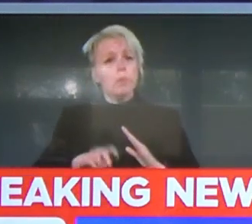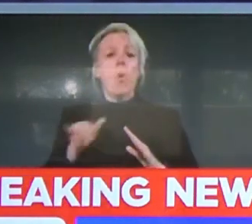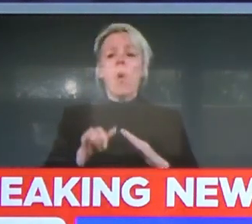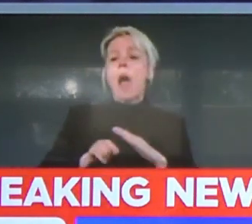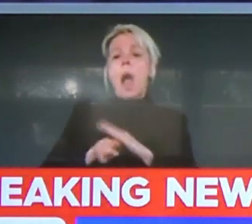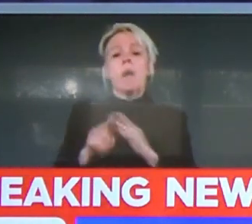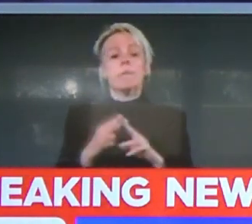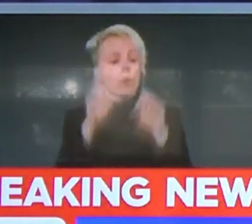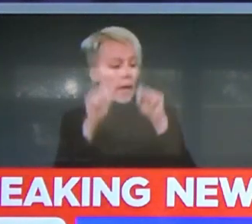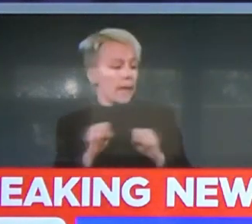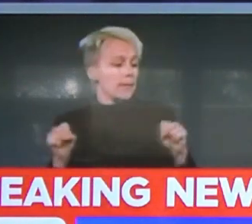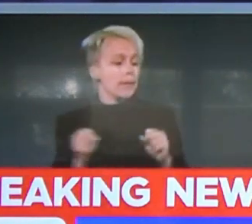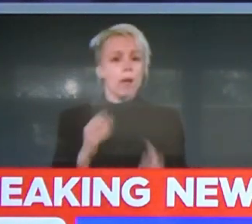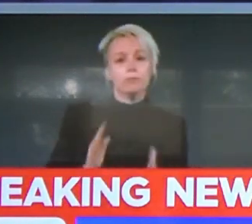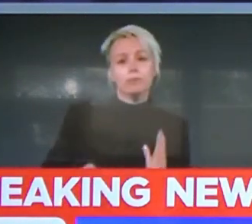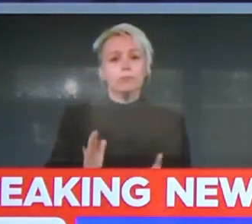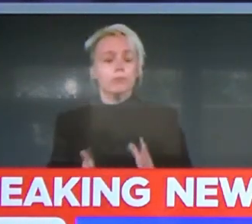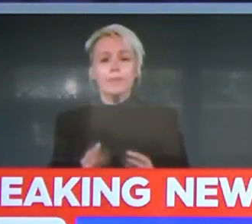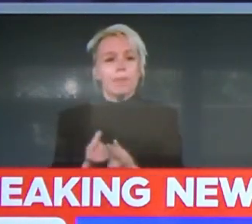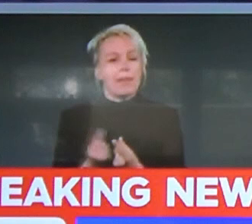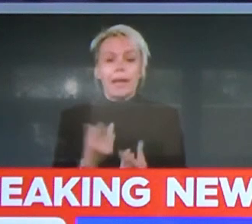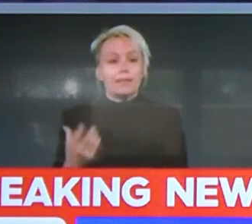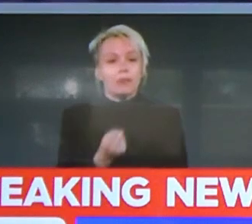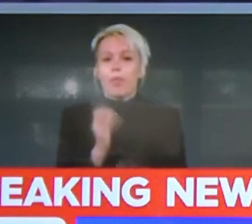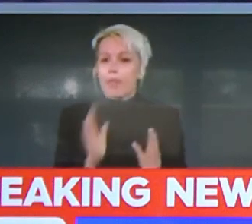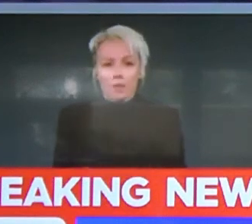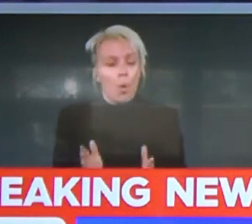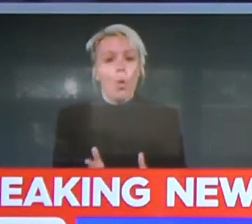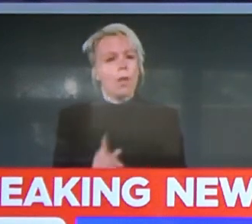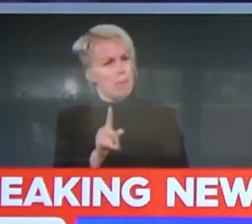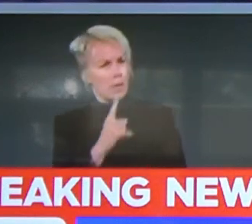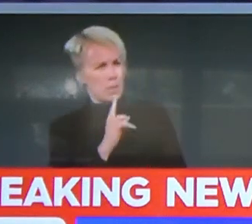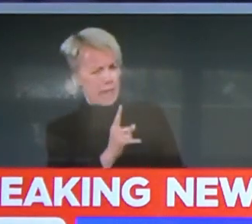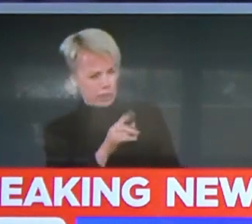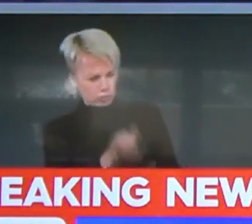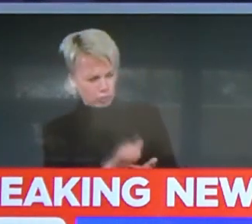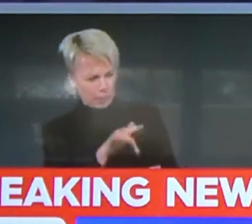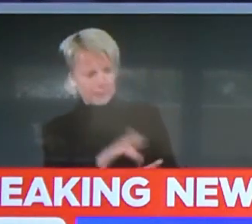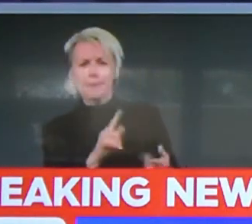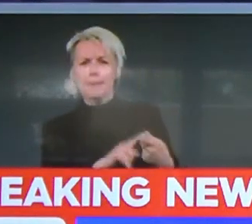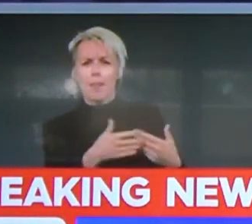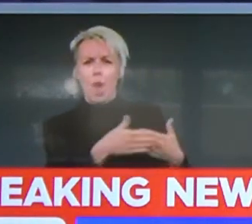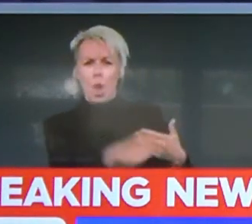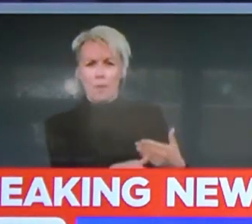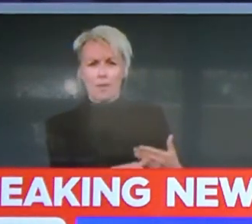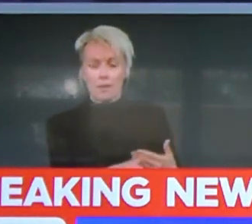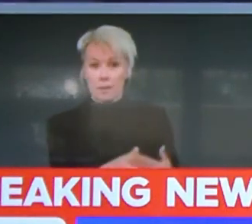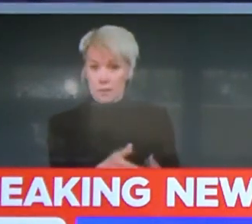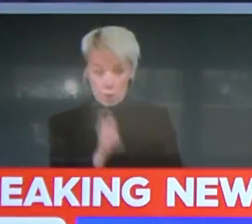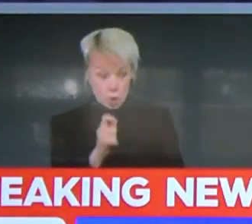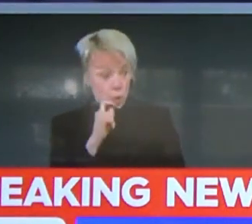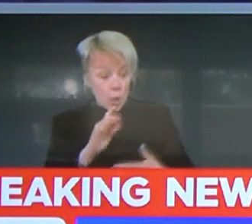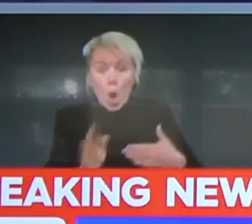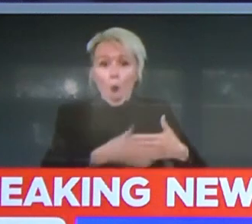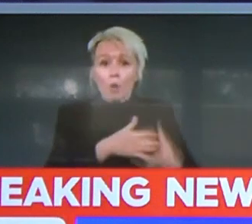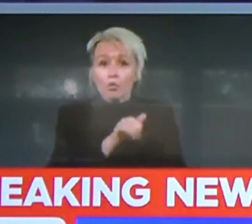exercise or doing, as I said, at the same time the shopping centres are open, or we're going to move to closing down